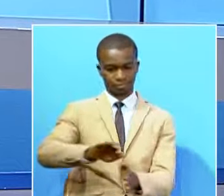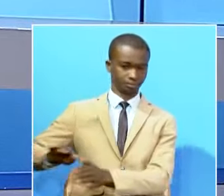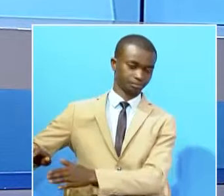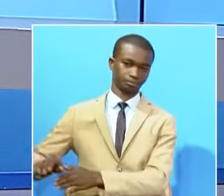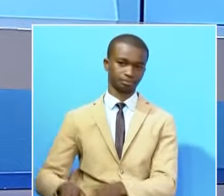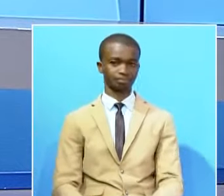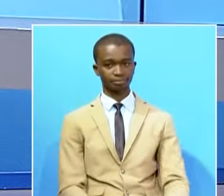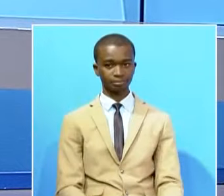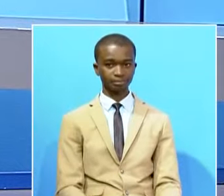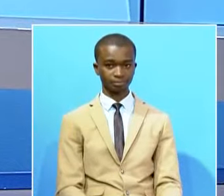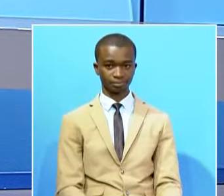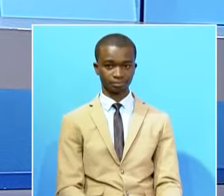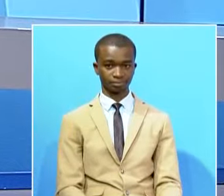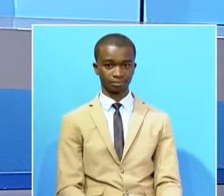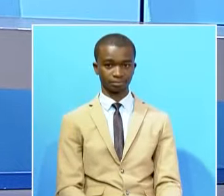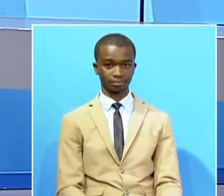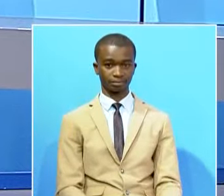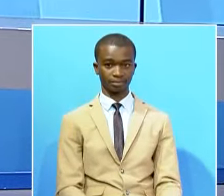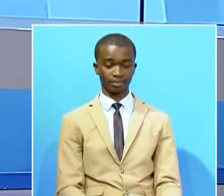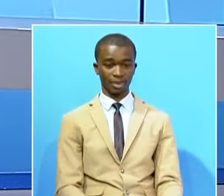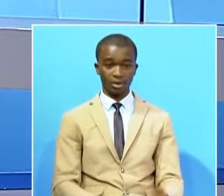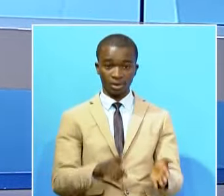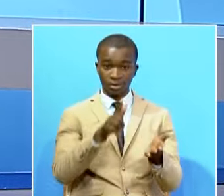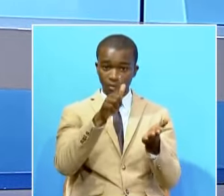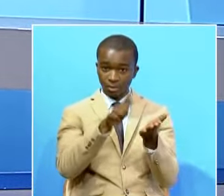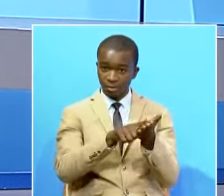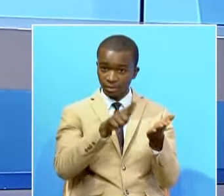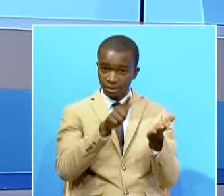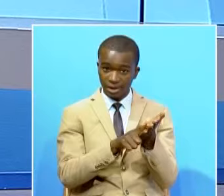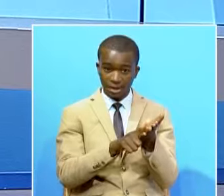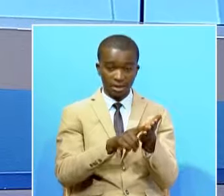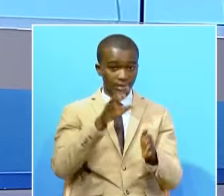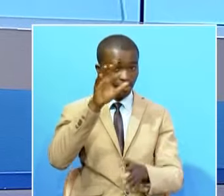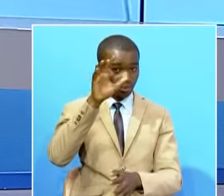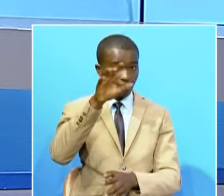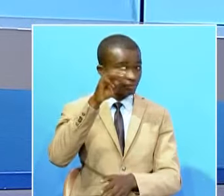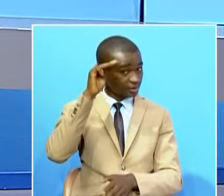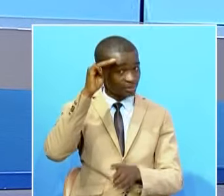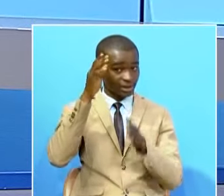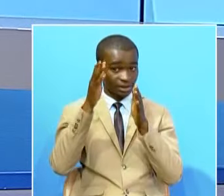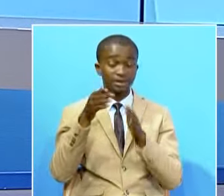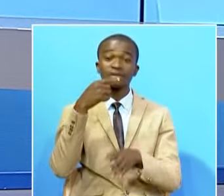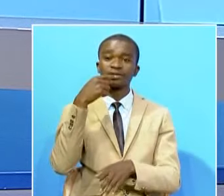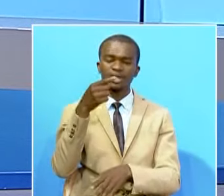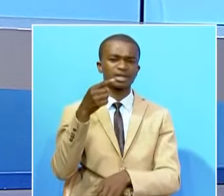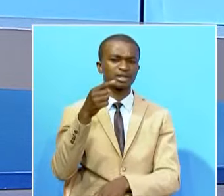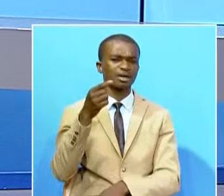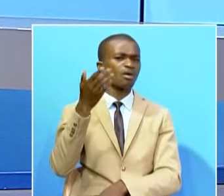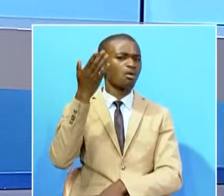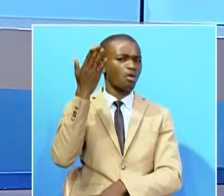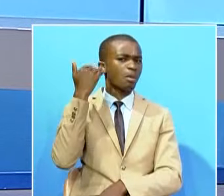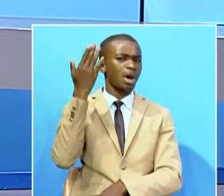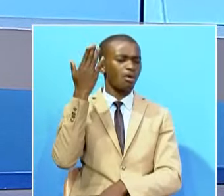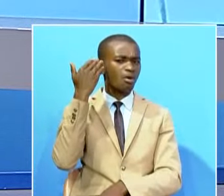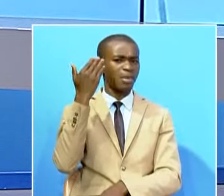Lastly, on our news this evening, Lusaka Province Minister Sheo Muliata says late former First Lady Maureen Mwanawasa